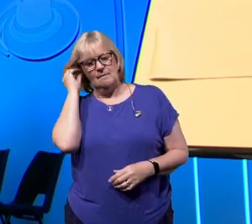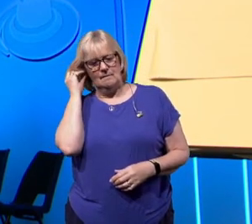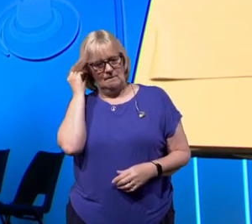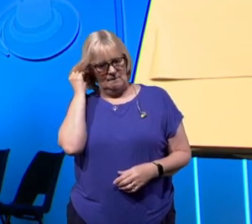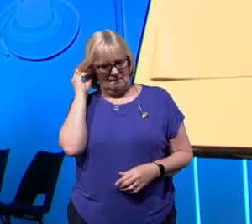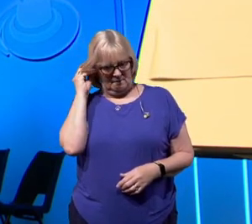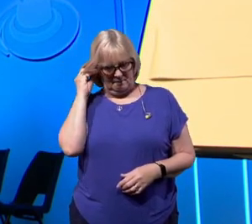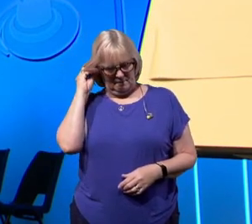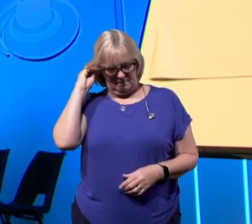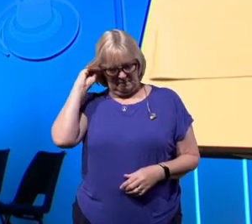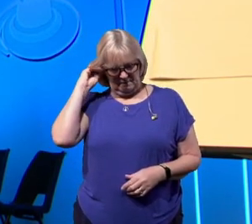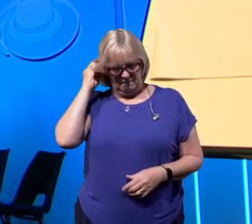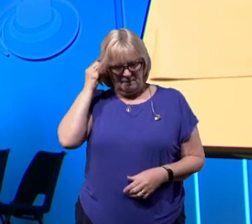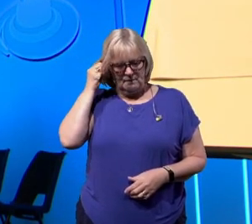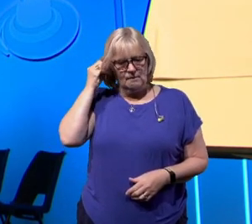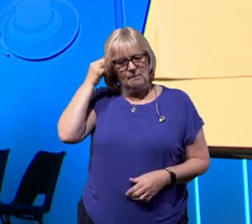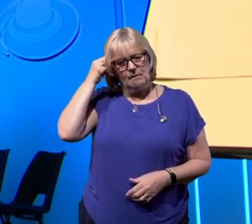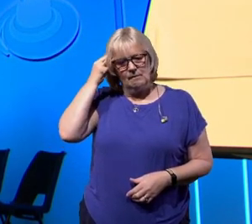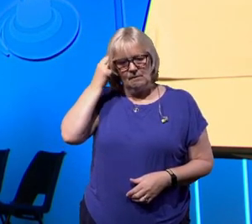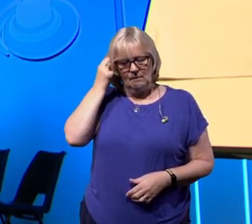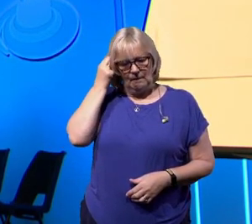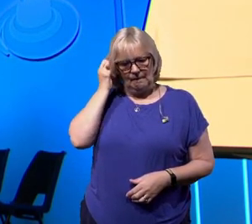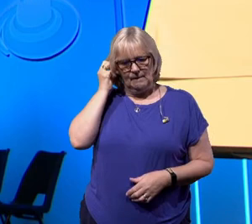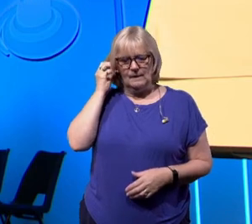8, 27 to 30.